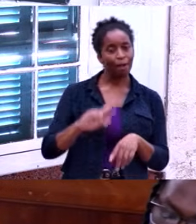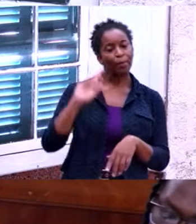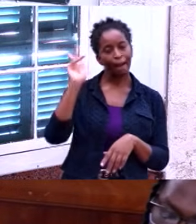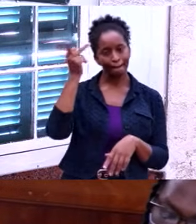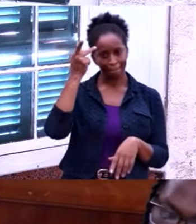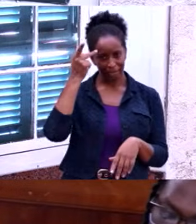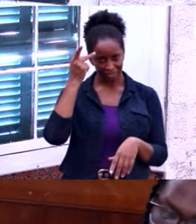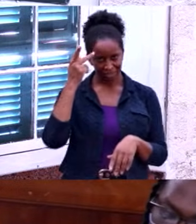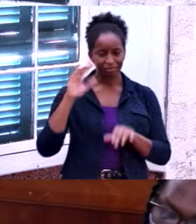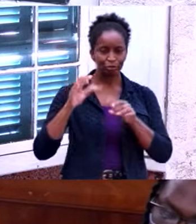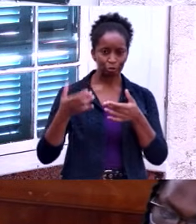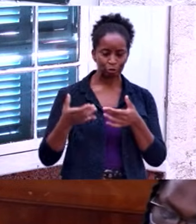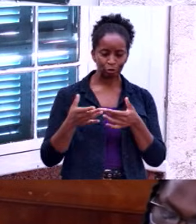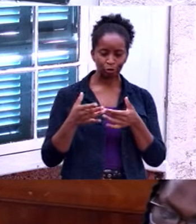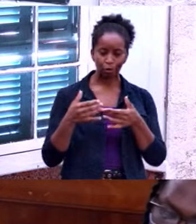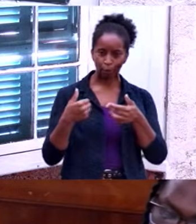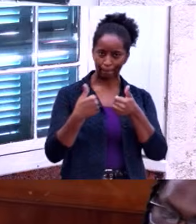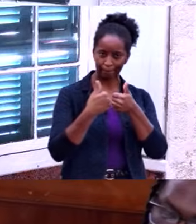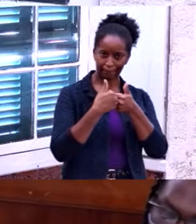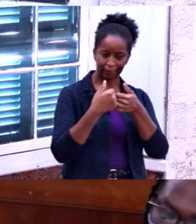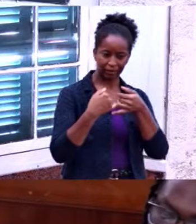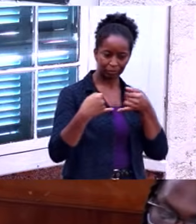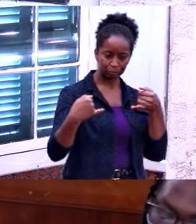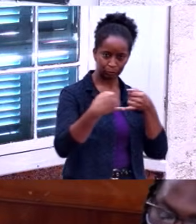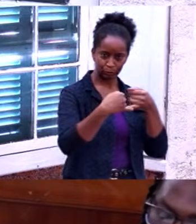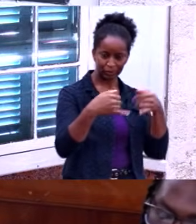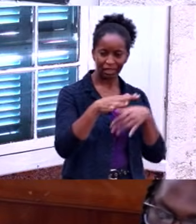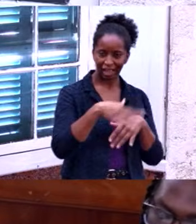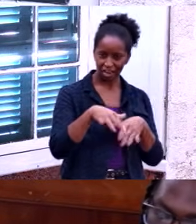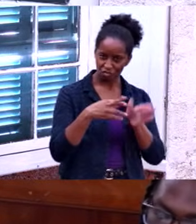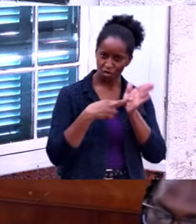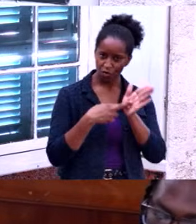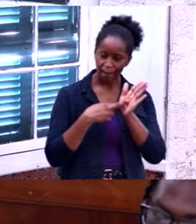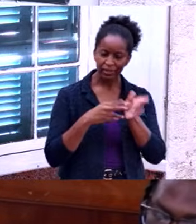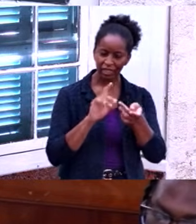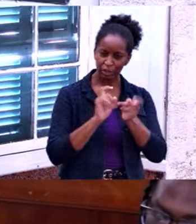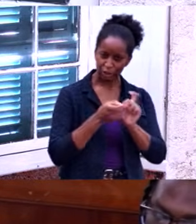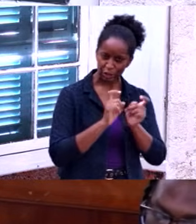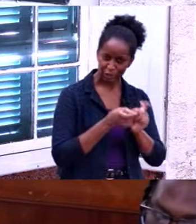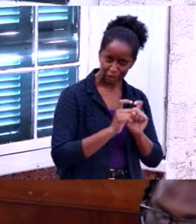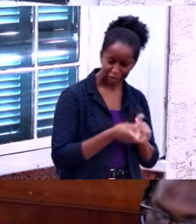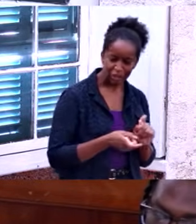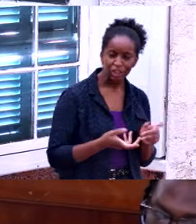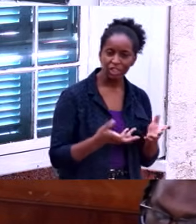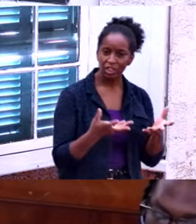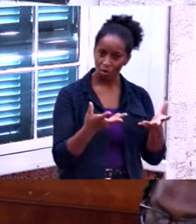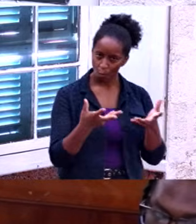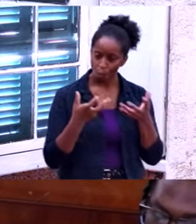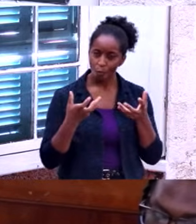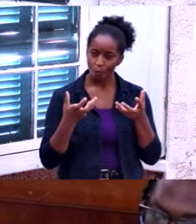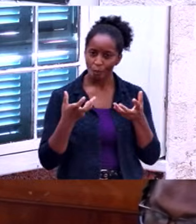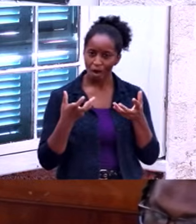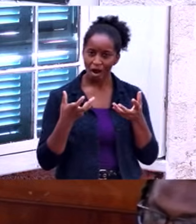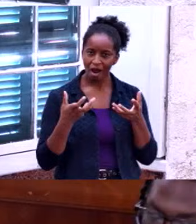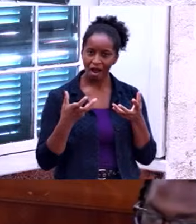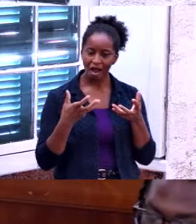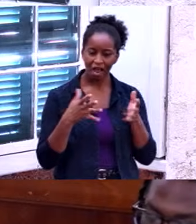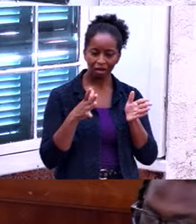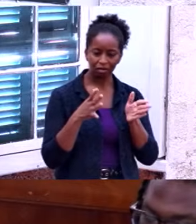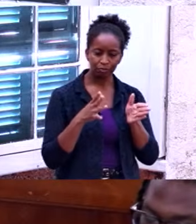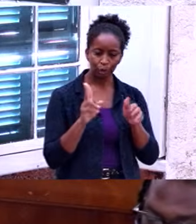changes intended to affect any particular boundary, to give any particular advantage. And as I wrap up, Mr.